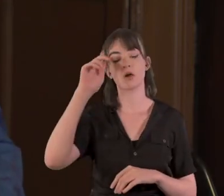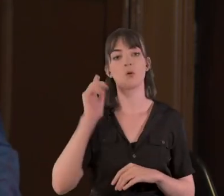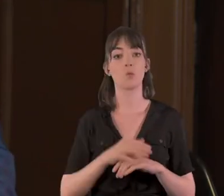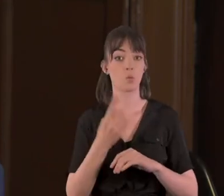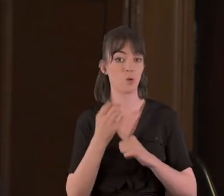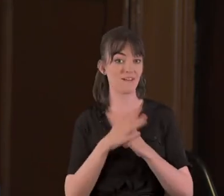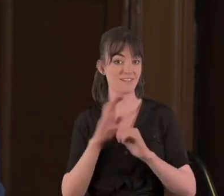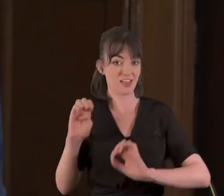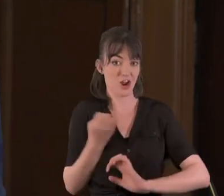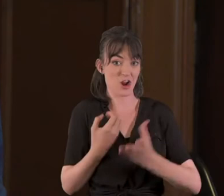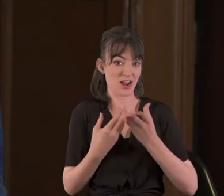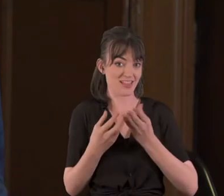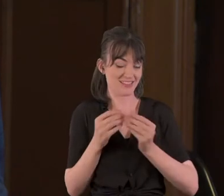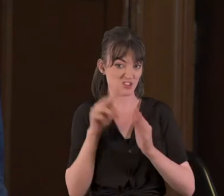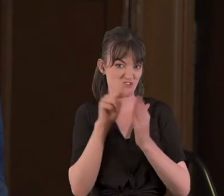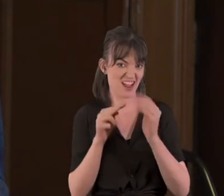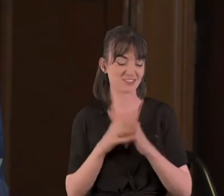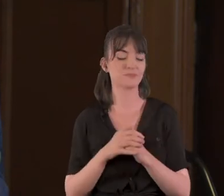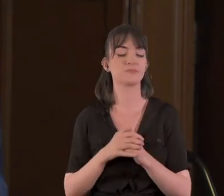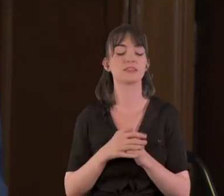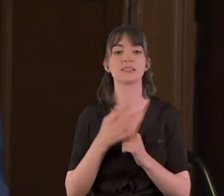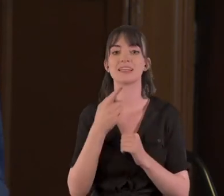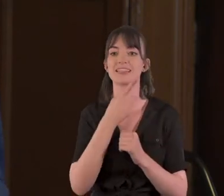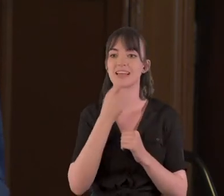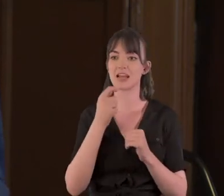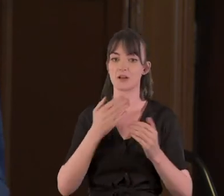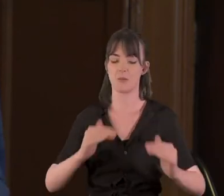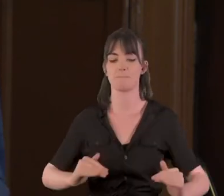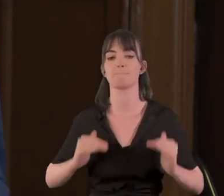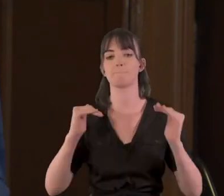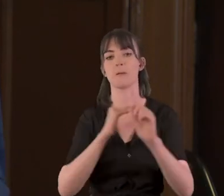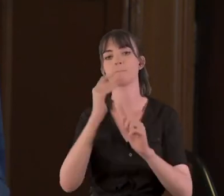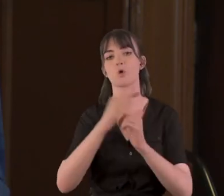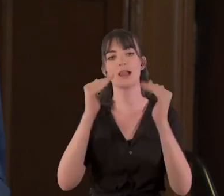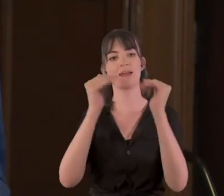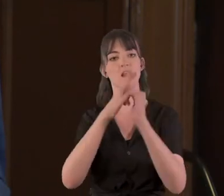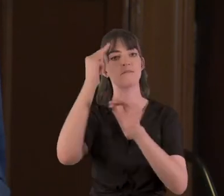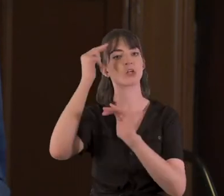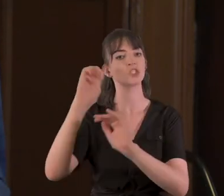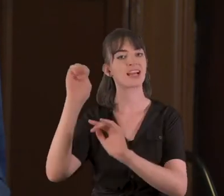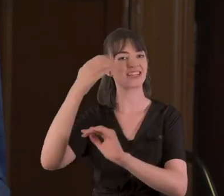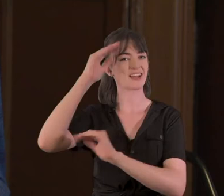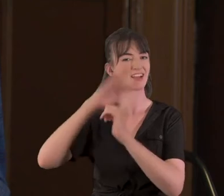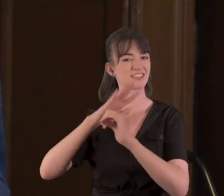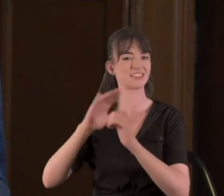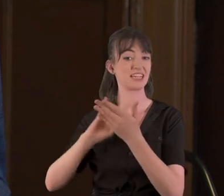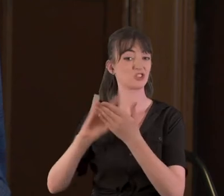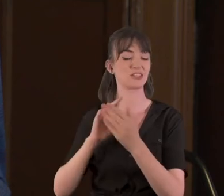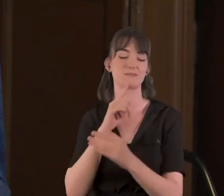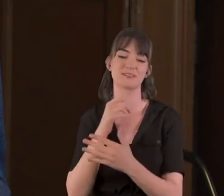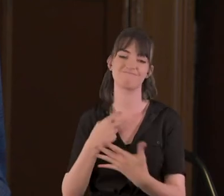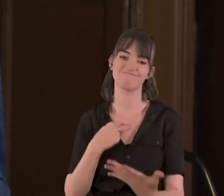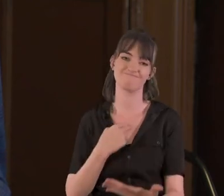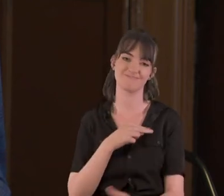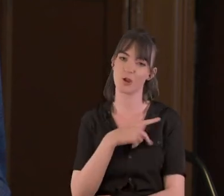was a complimentary piece saying that we'd raise the level of understanding in Britain of Irish history. Unfortunately, that is not true.